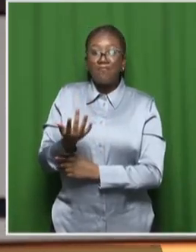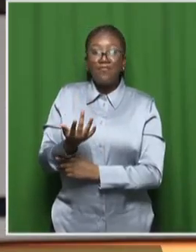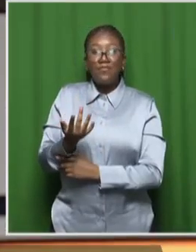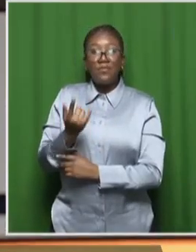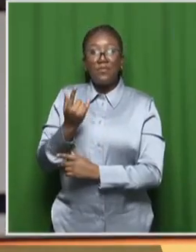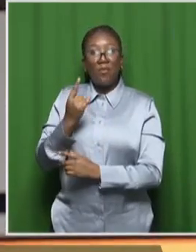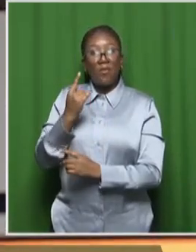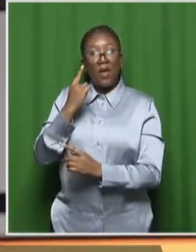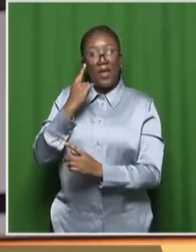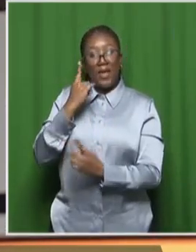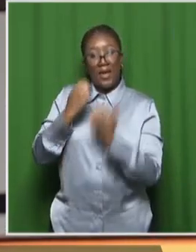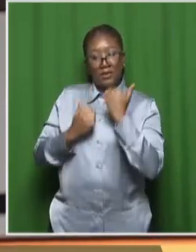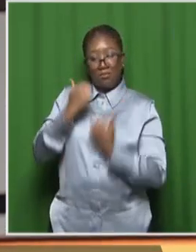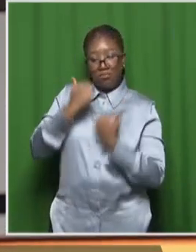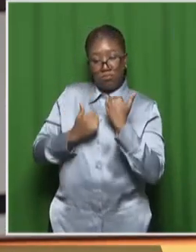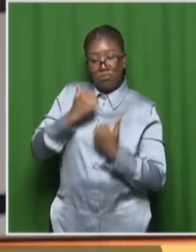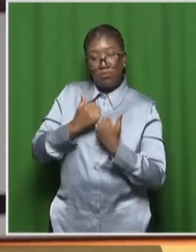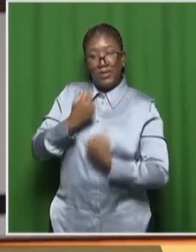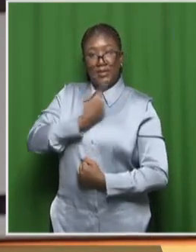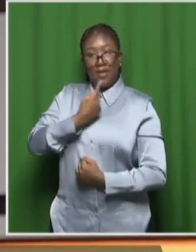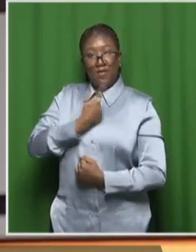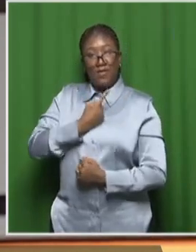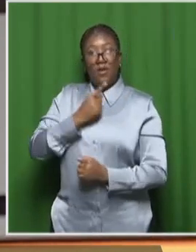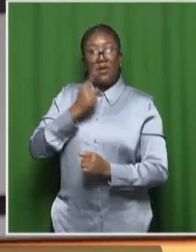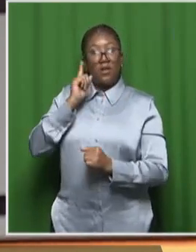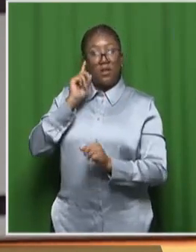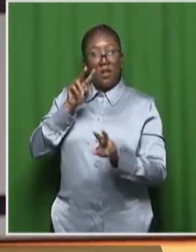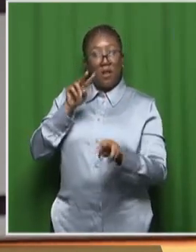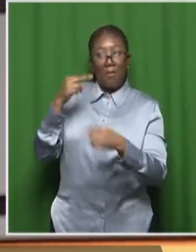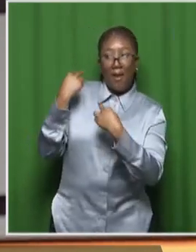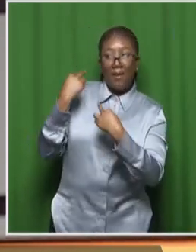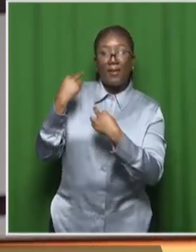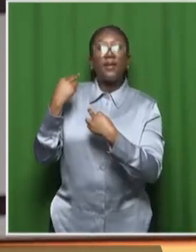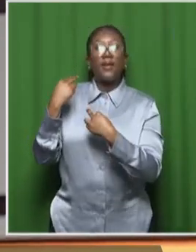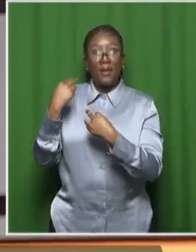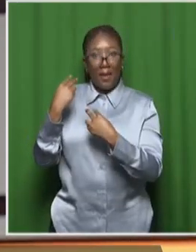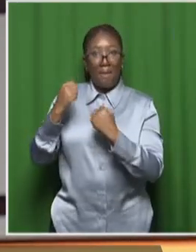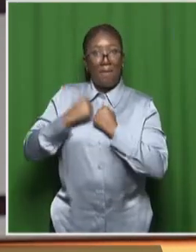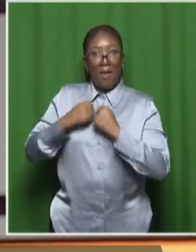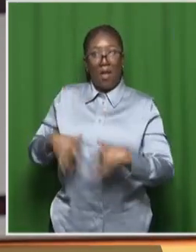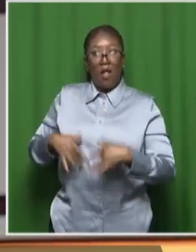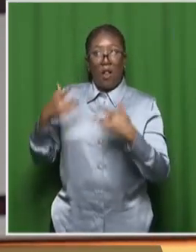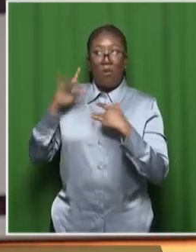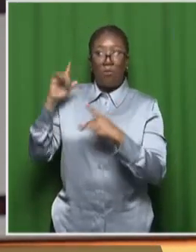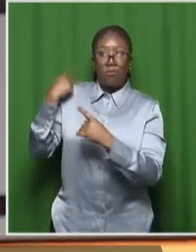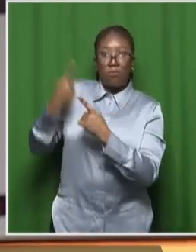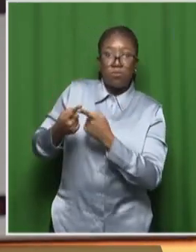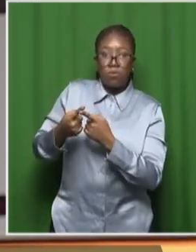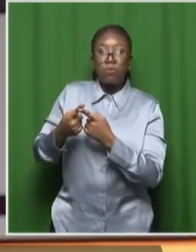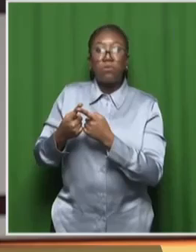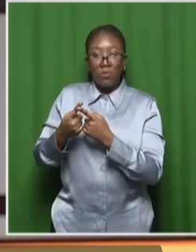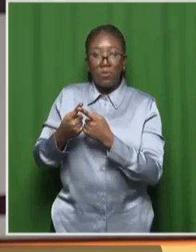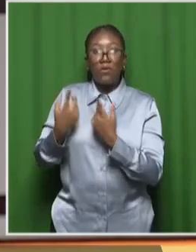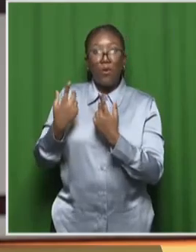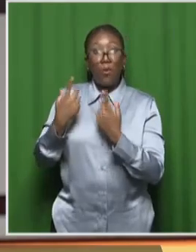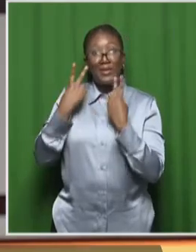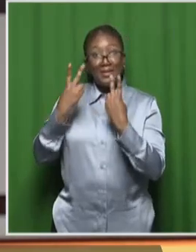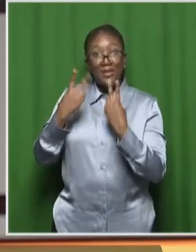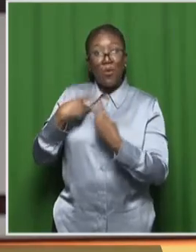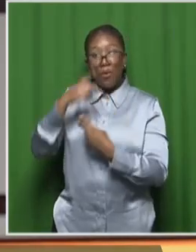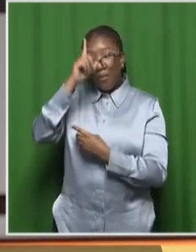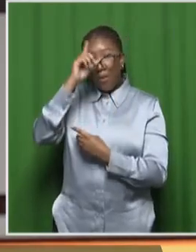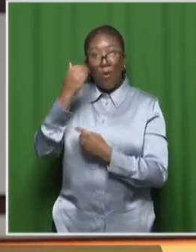introspection, but also a reflection of my current situation, and also like looking back at where we come from